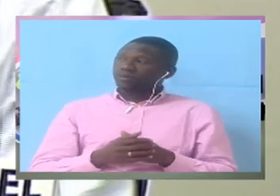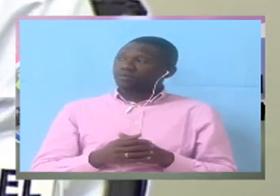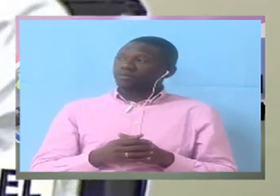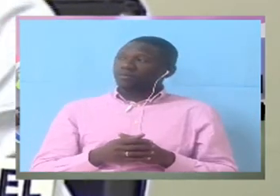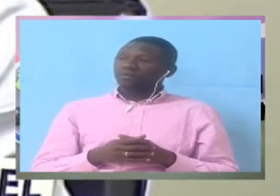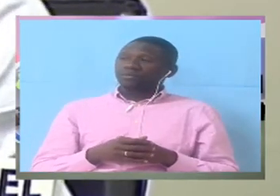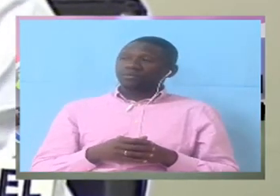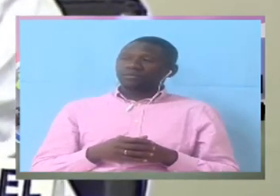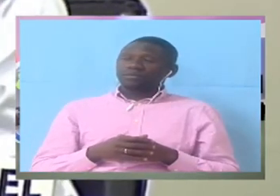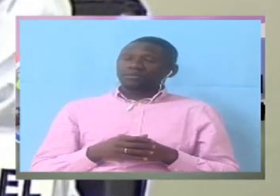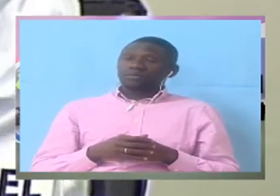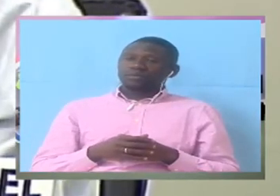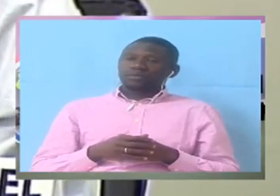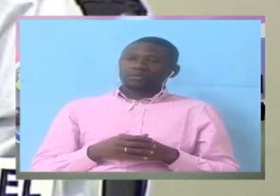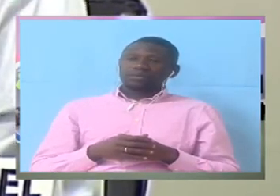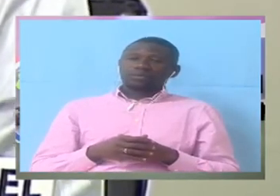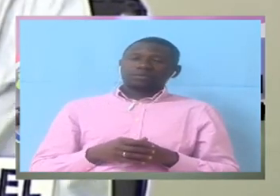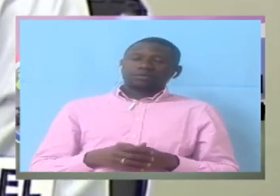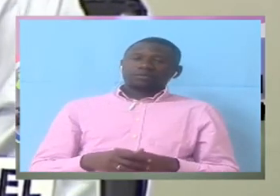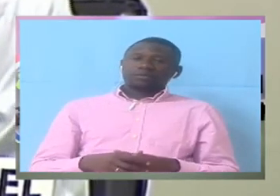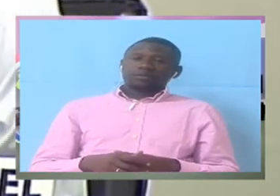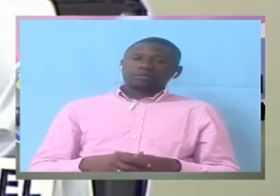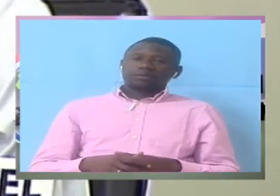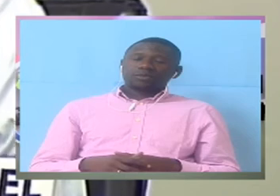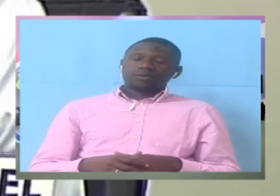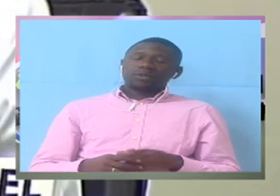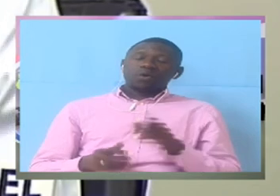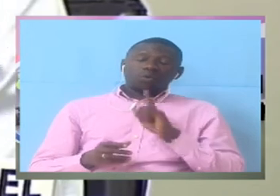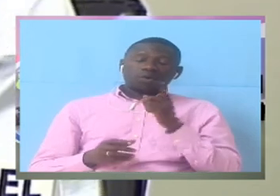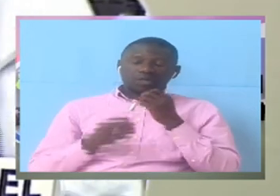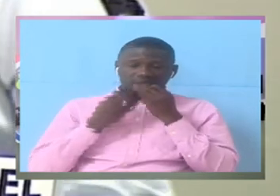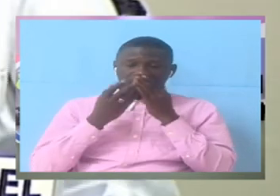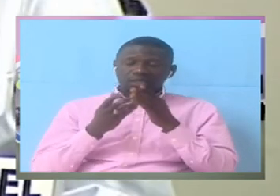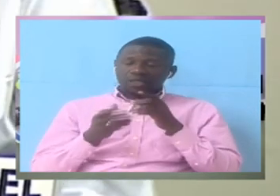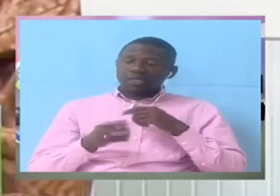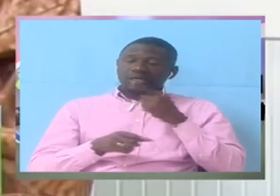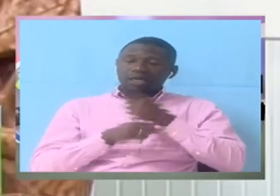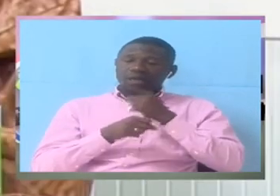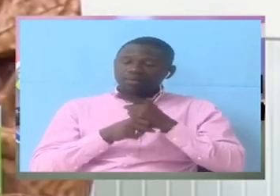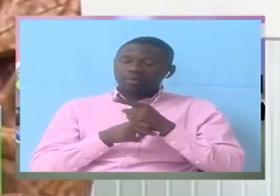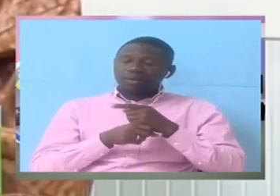They said that the Gambians controlled the executive mansion.